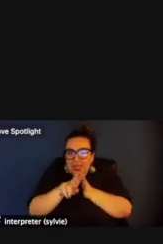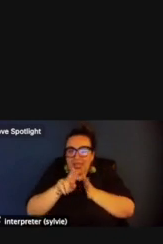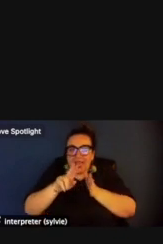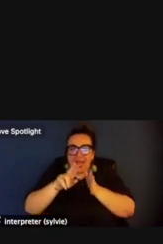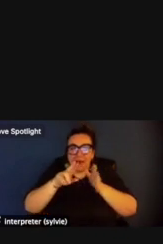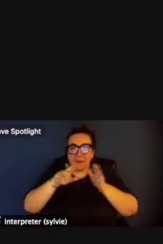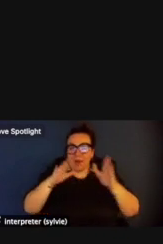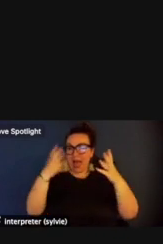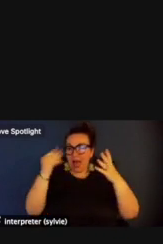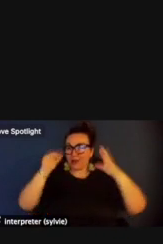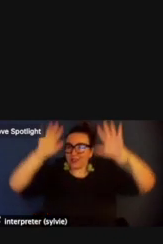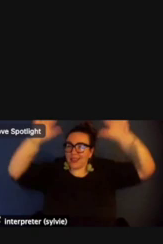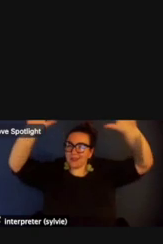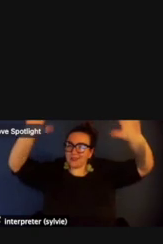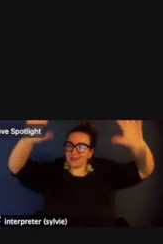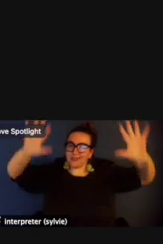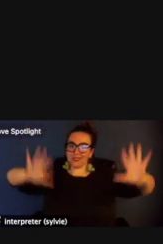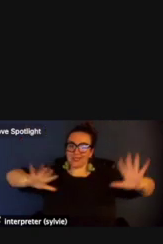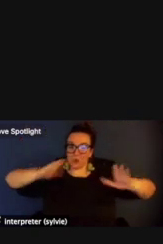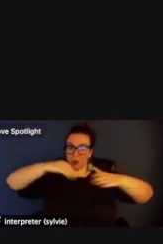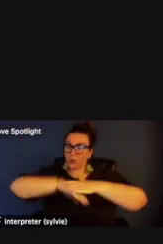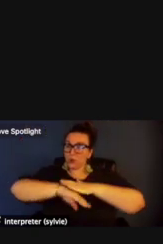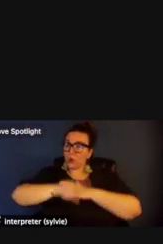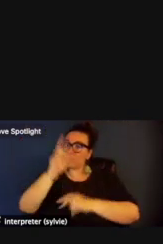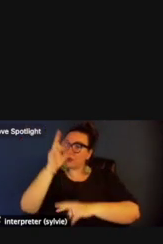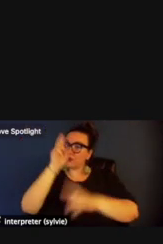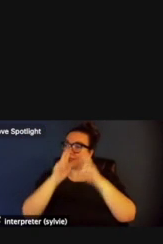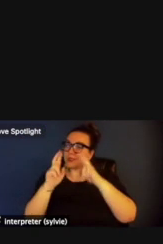And you take your shoes off when you go inside.